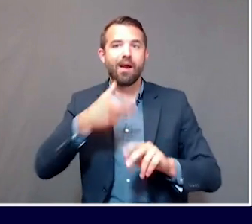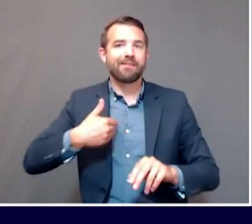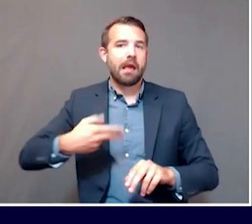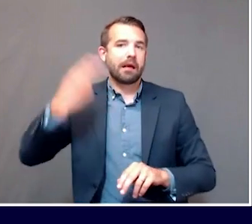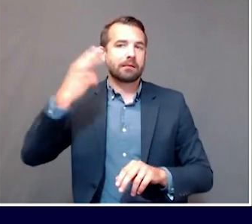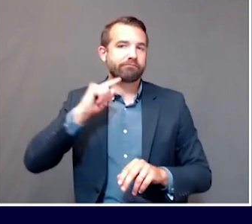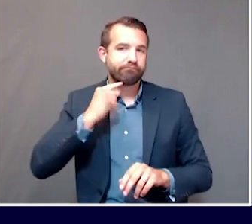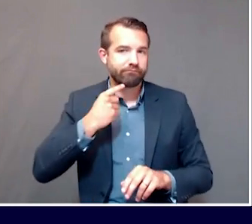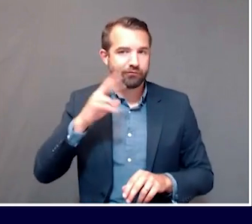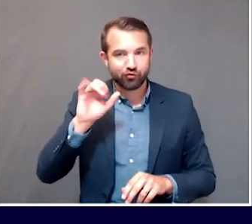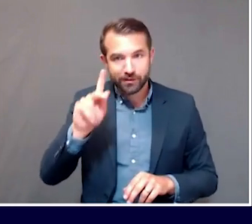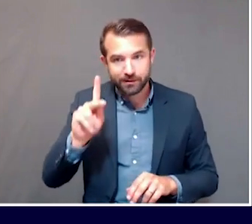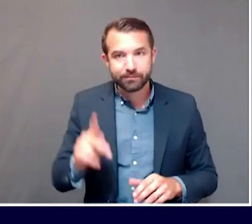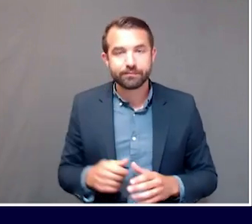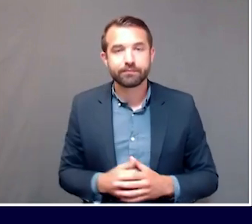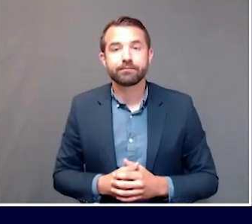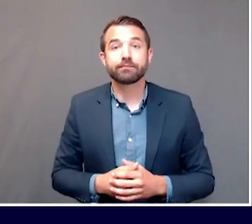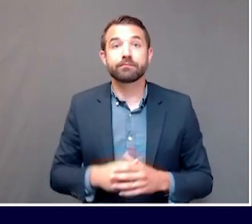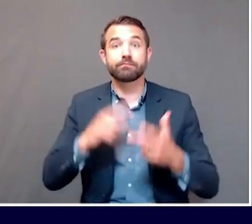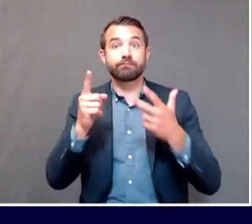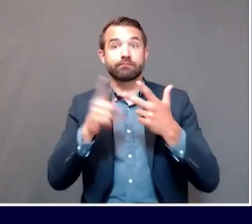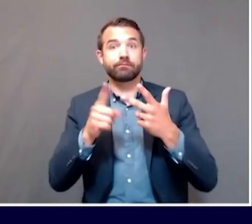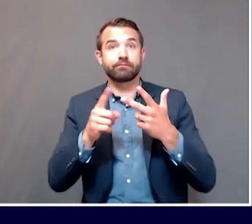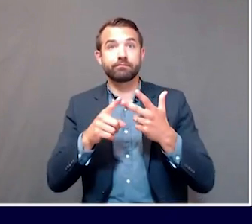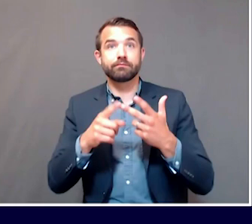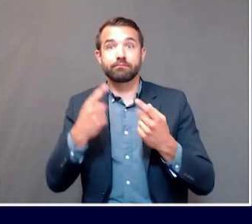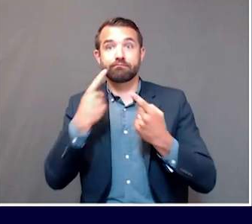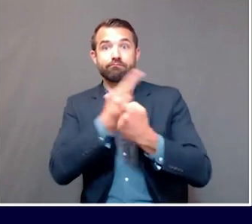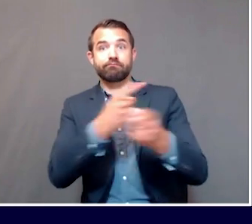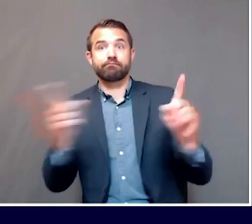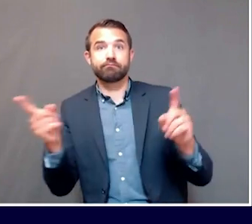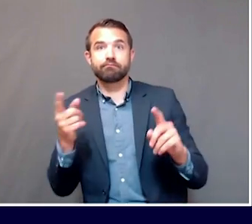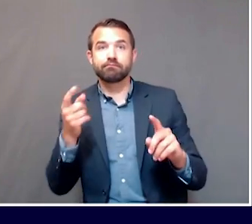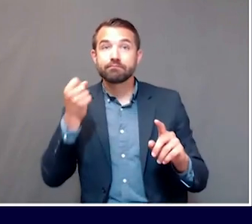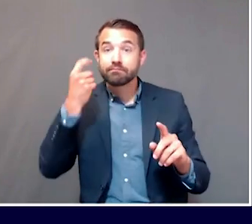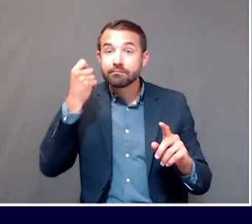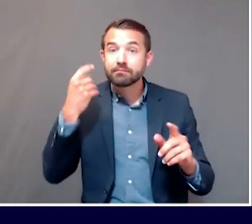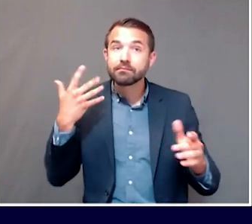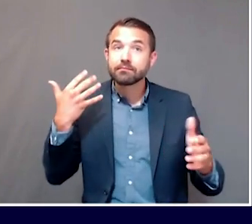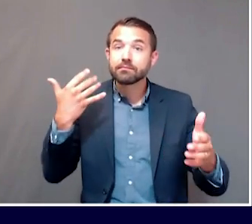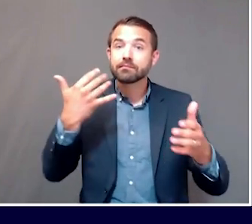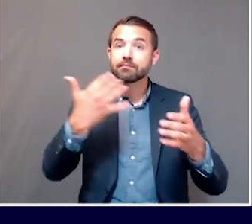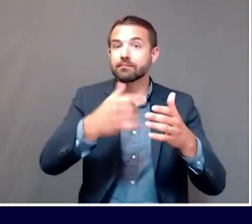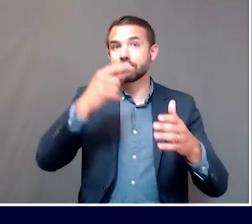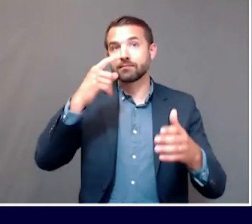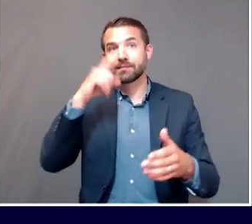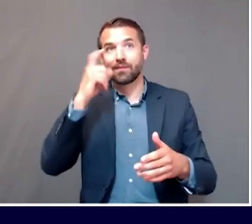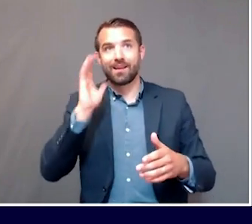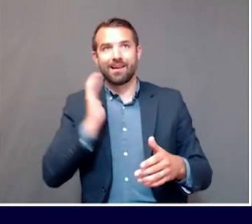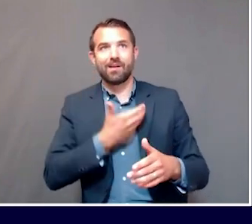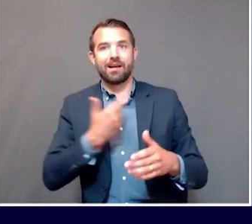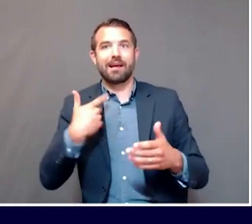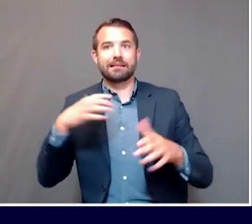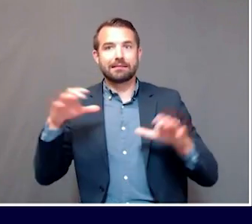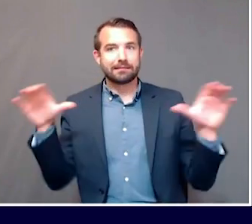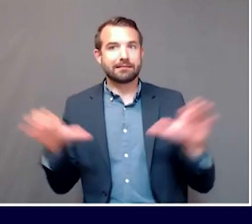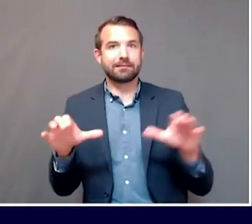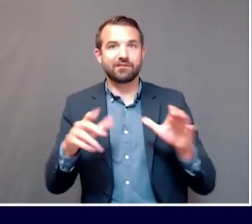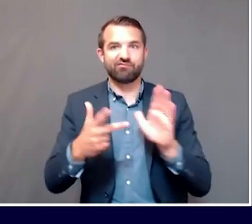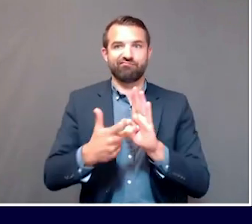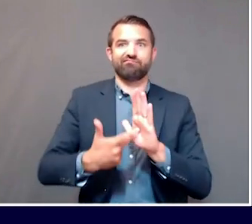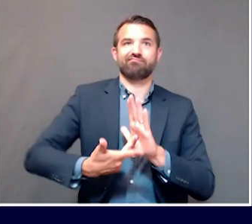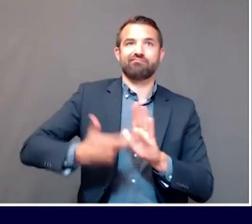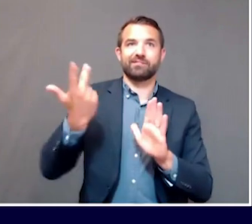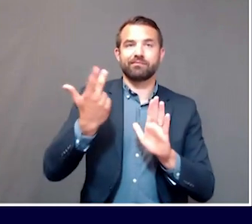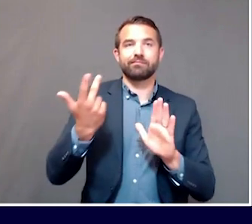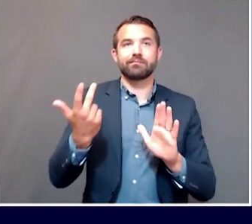summer, we previously announced that we first tripled our testing capacity at our lab back about a month ago.